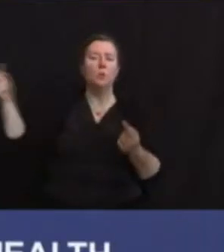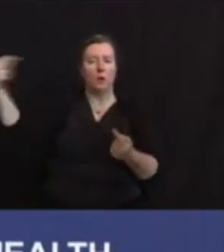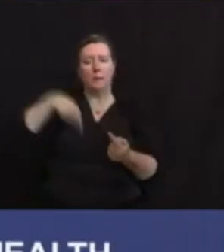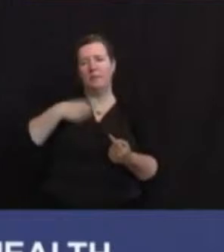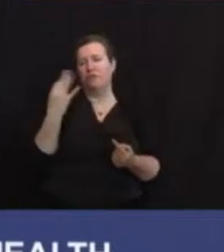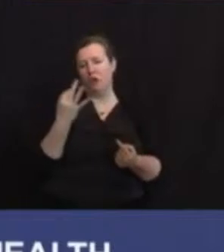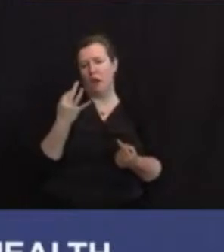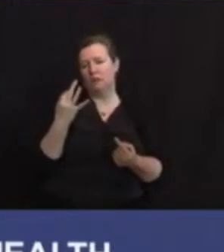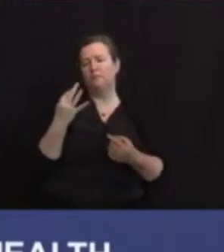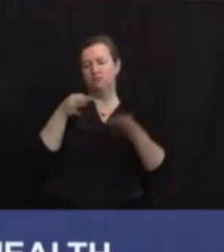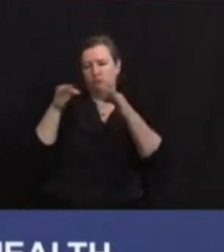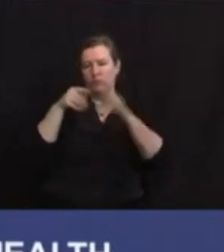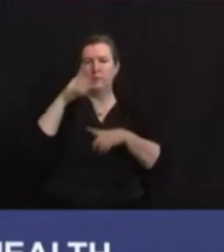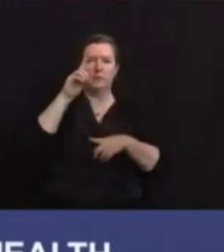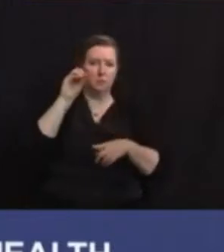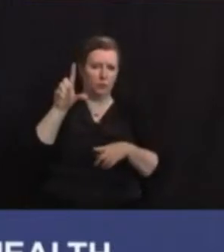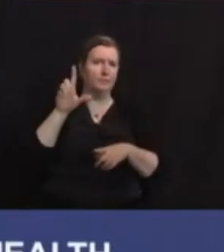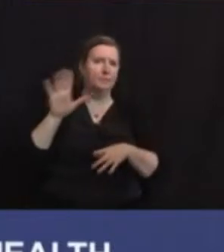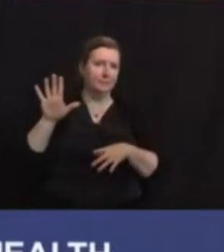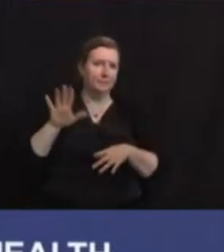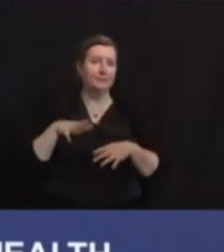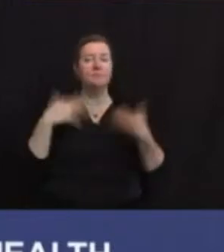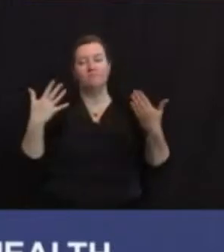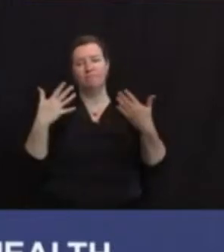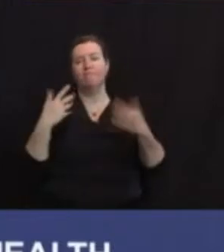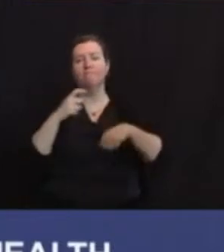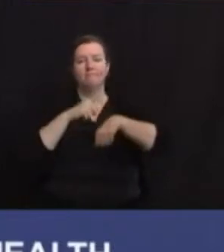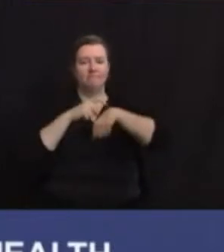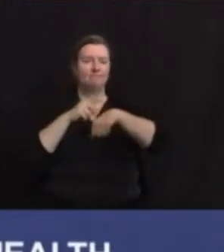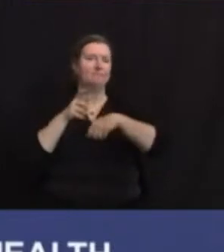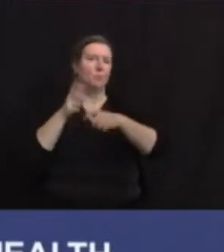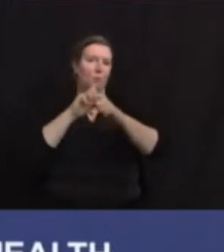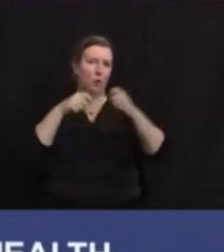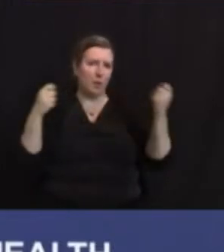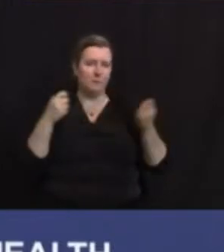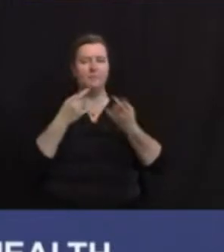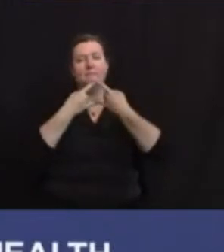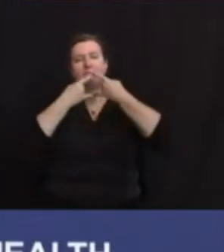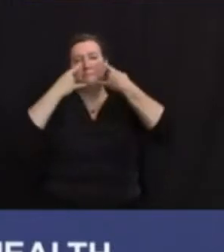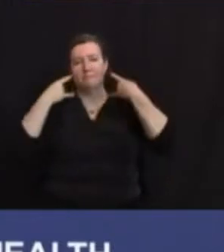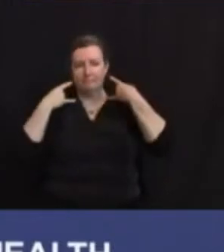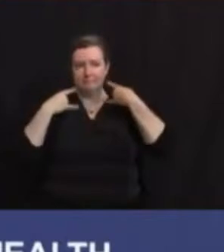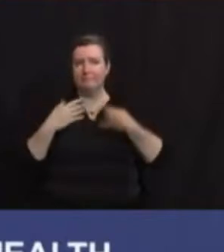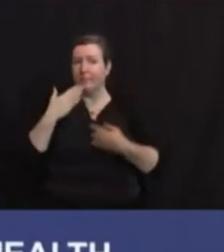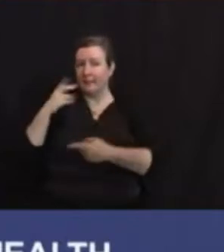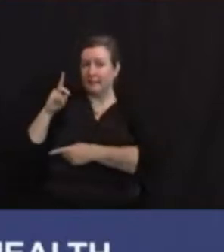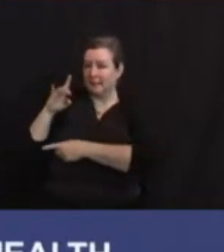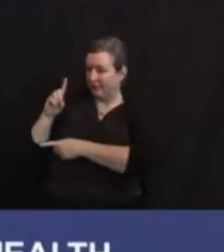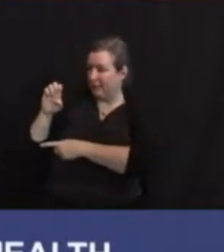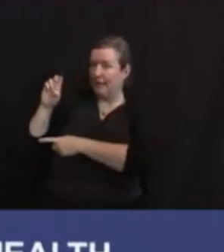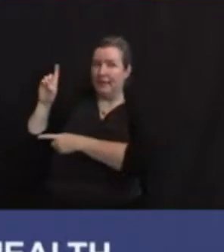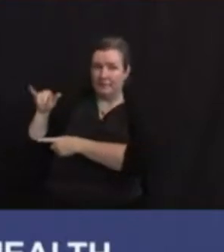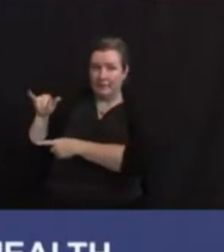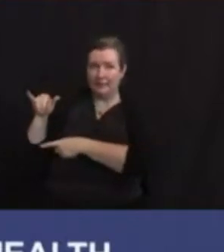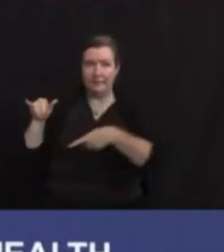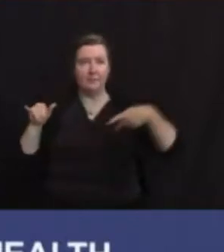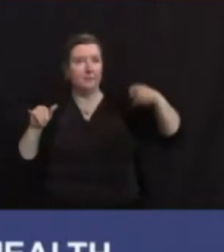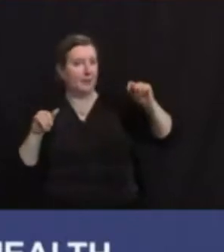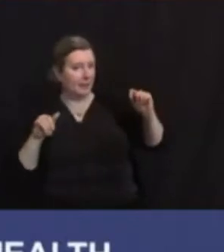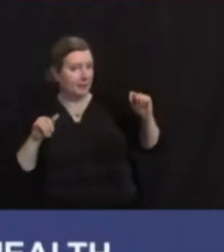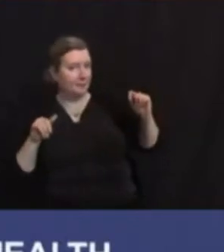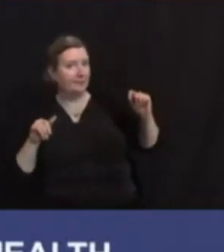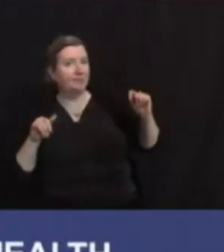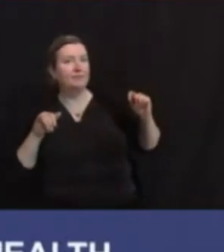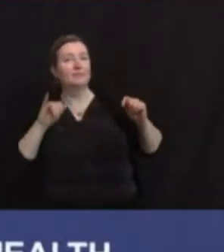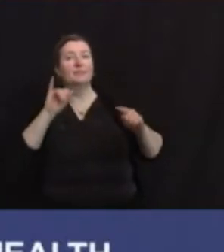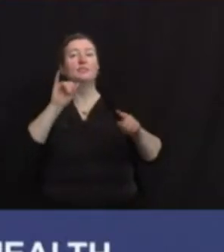with that, we'll mask up. Thank you all. David, Eddie, each of you, as always, Pat,